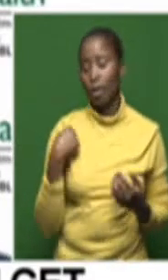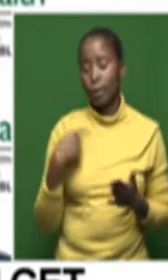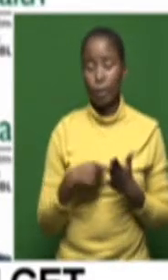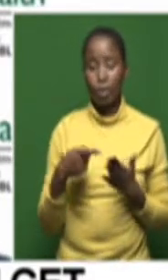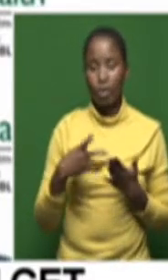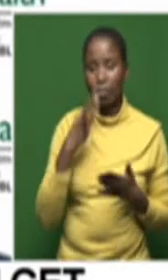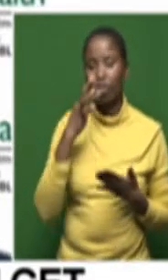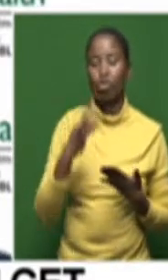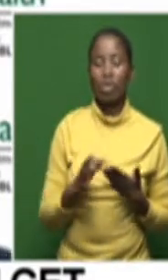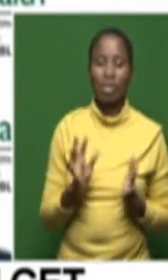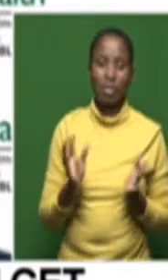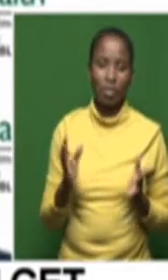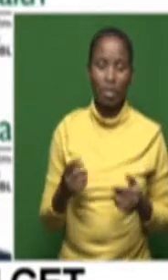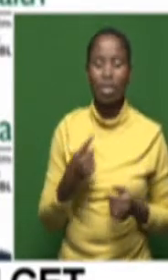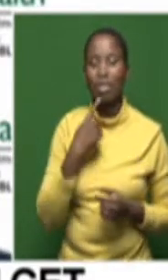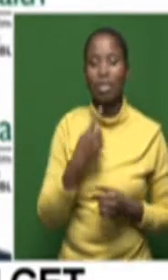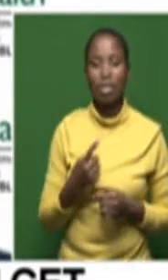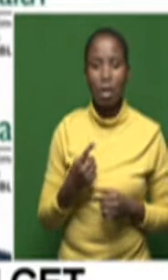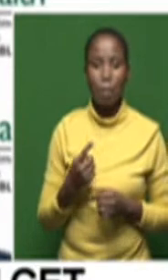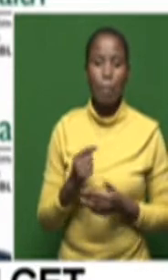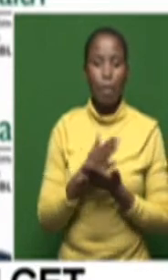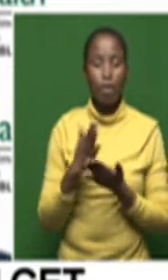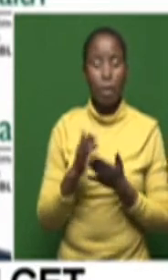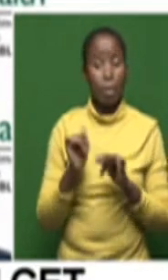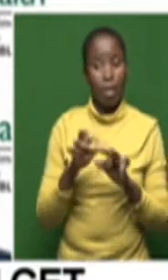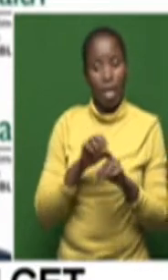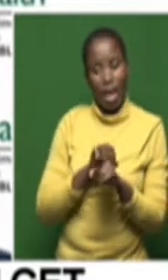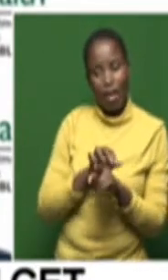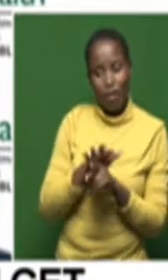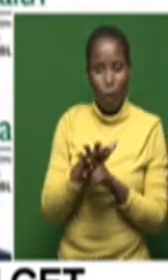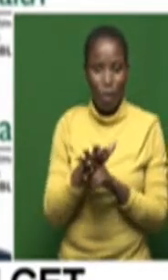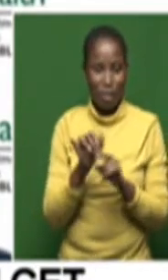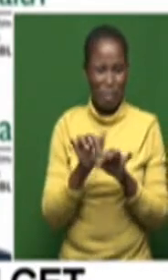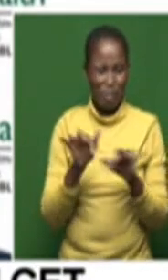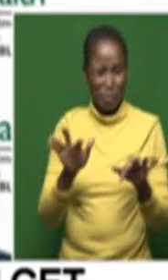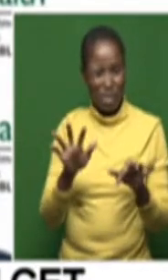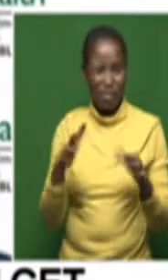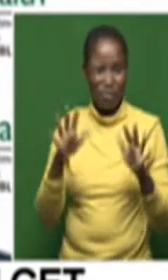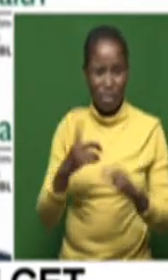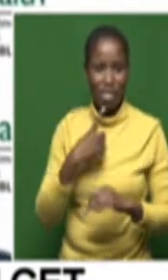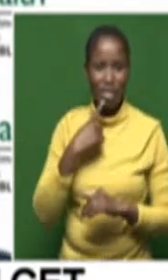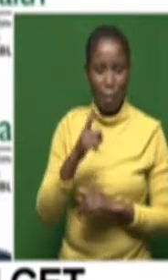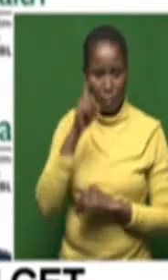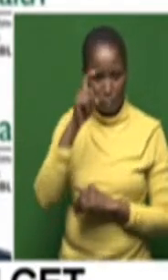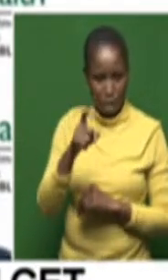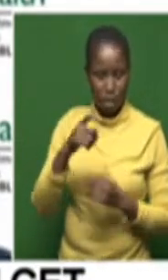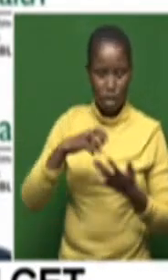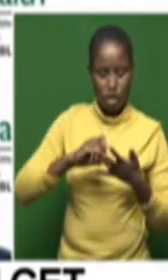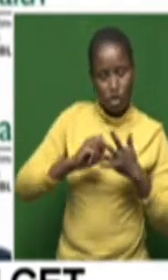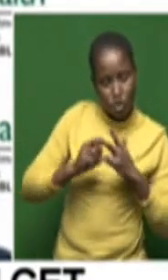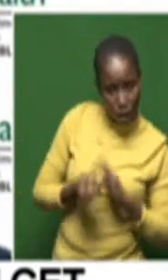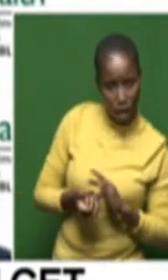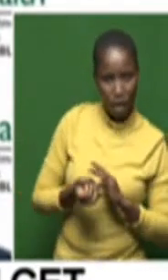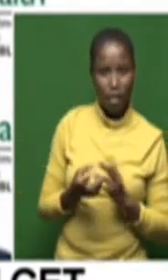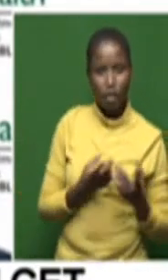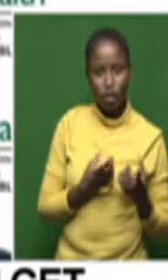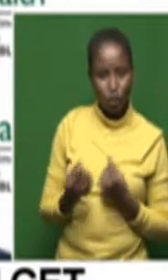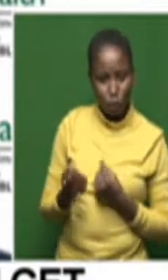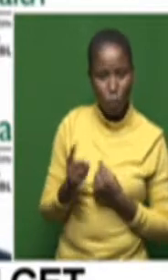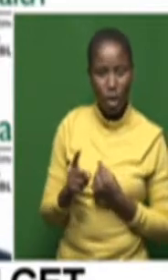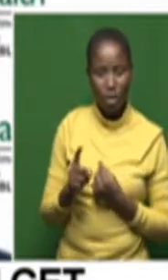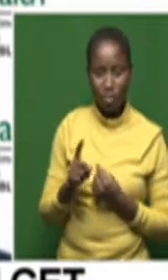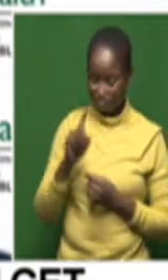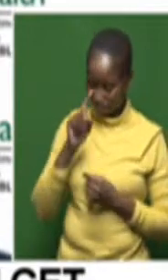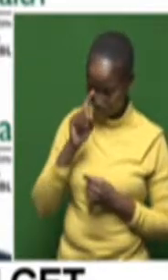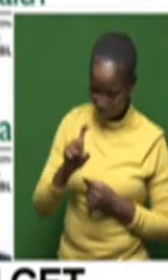have been made by a number of influential people that we should consider a mandatory vaccination